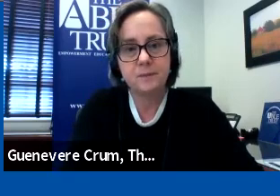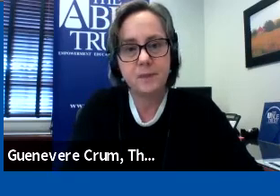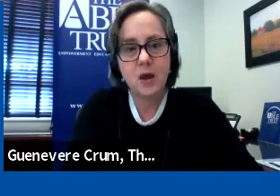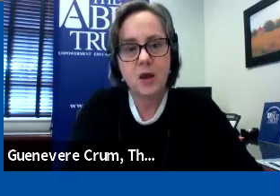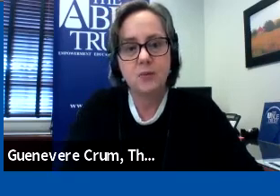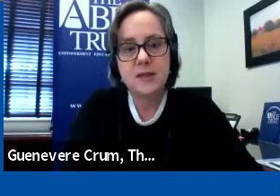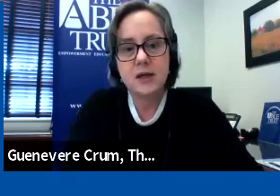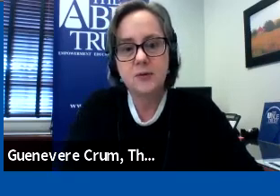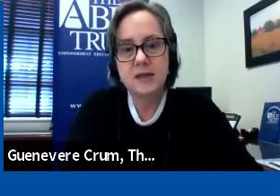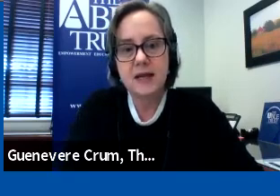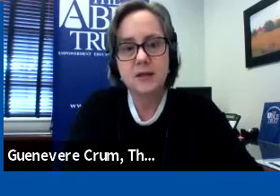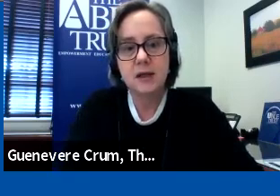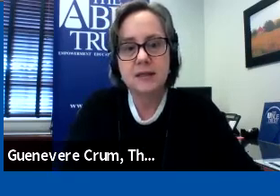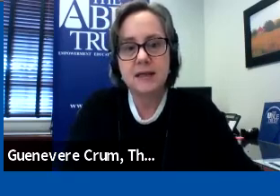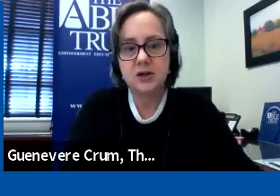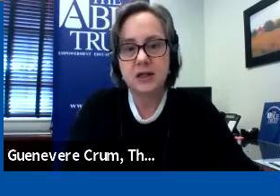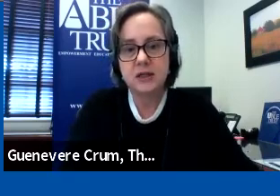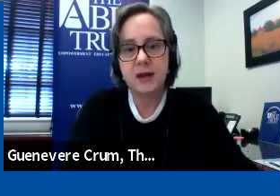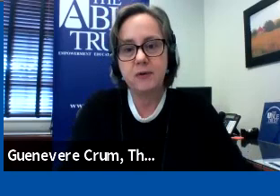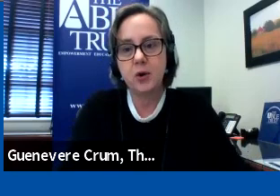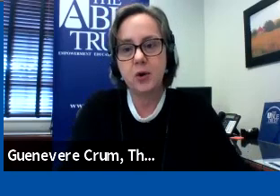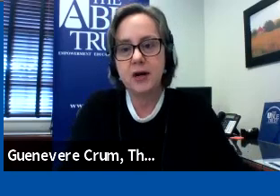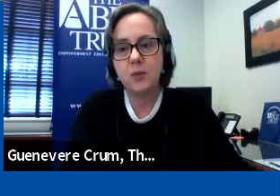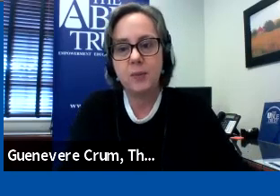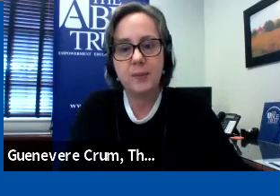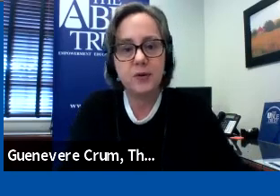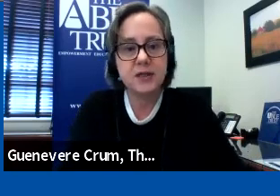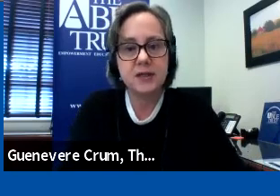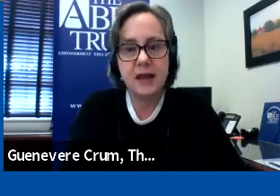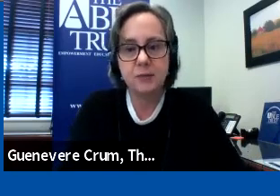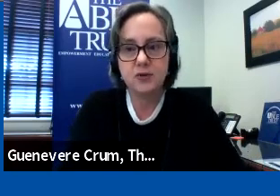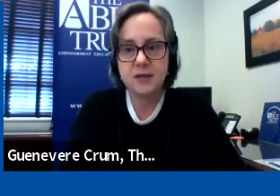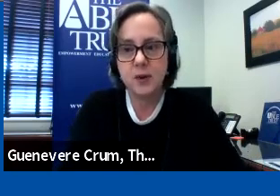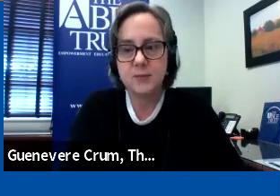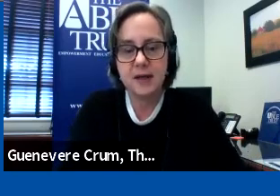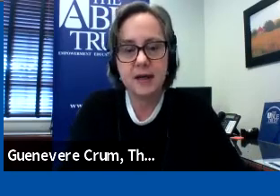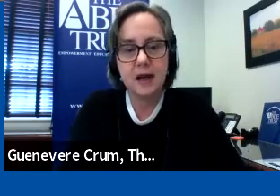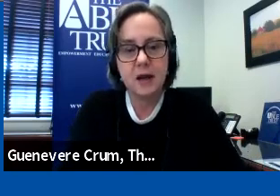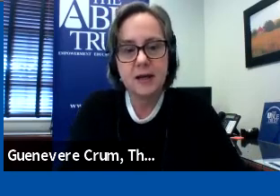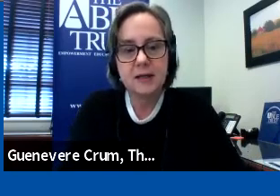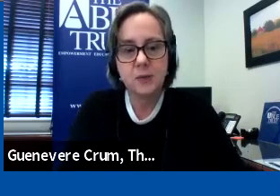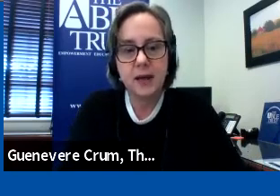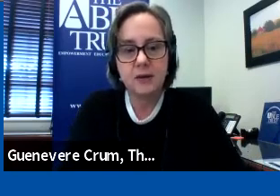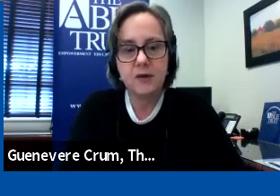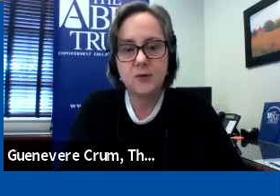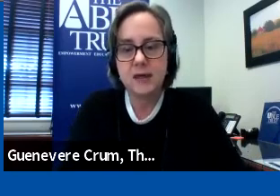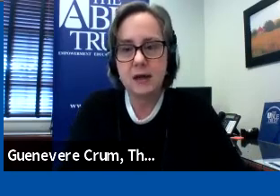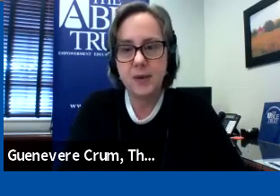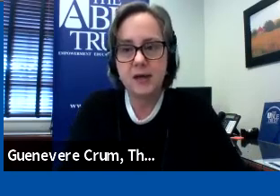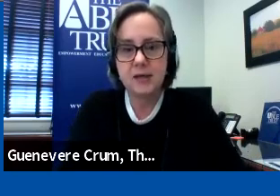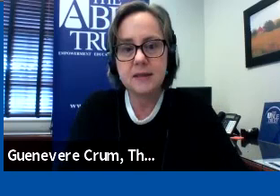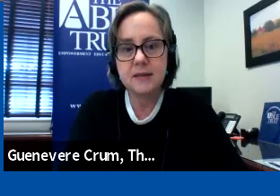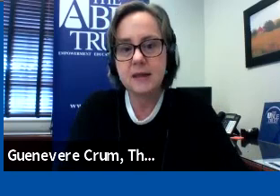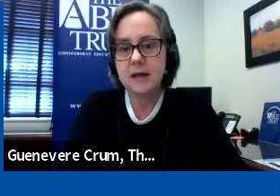speakers. Please note today's discussion is being recorded and will be posted to the ABLE Trust website next week. The views